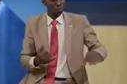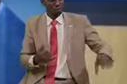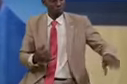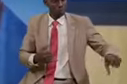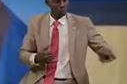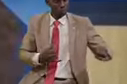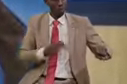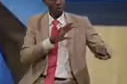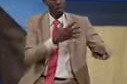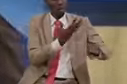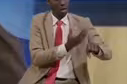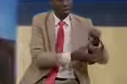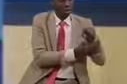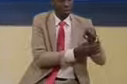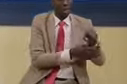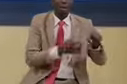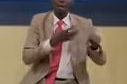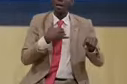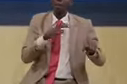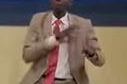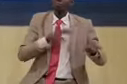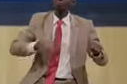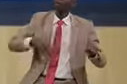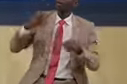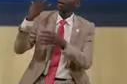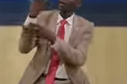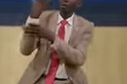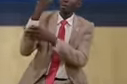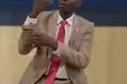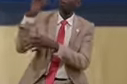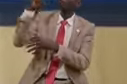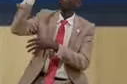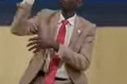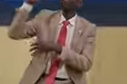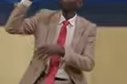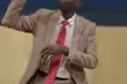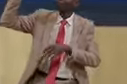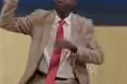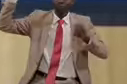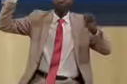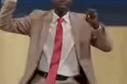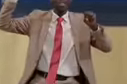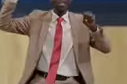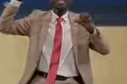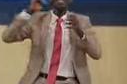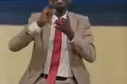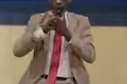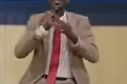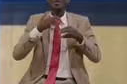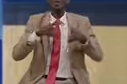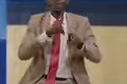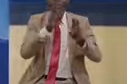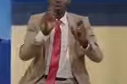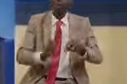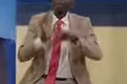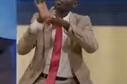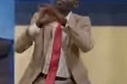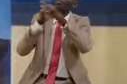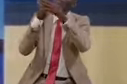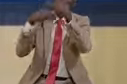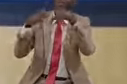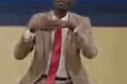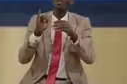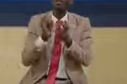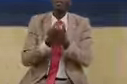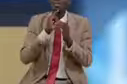the hand of God. That's the way you reach heaven. That's the way you are tall enough to be able to